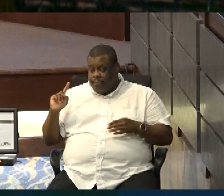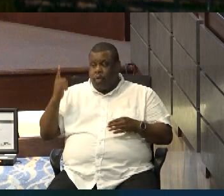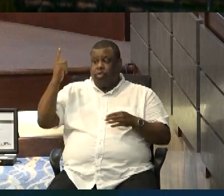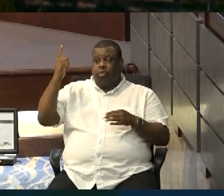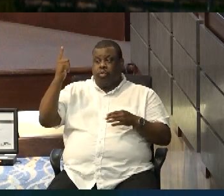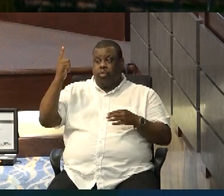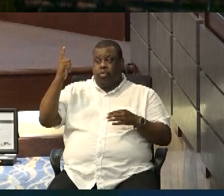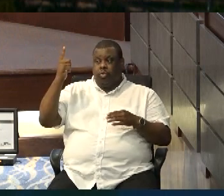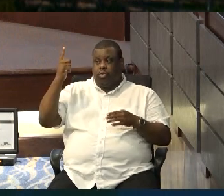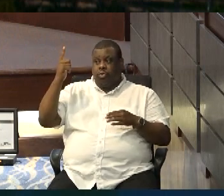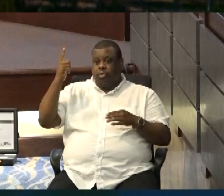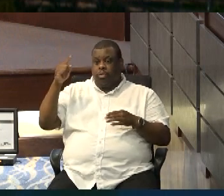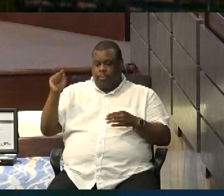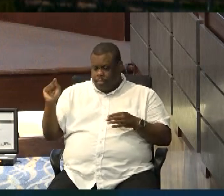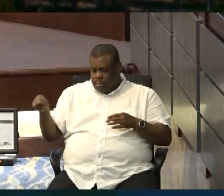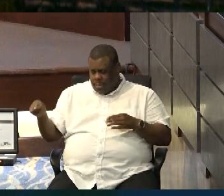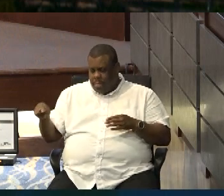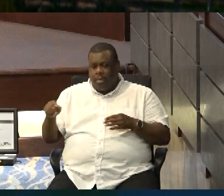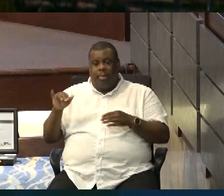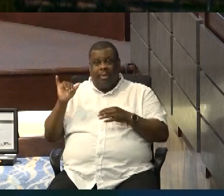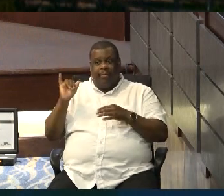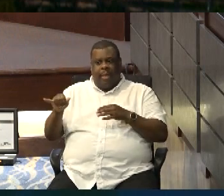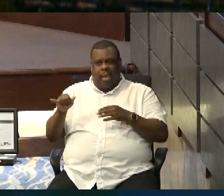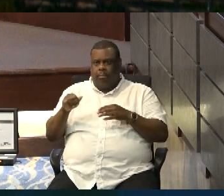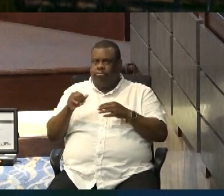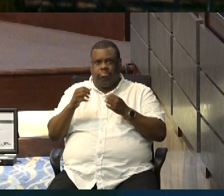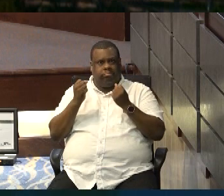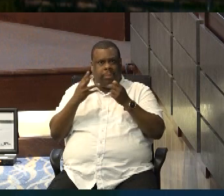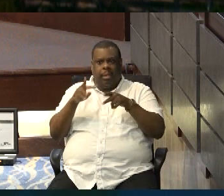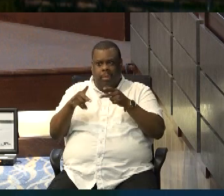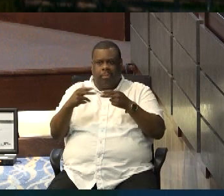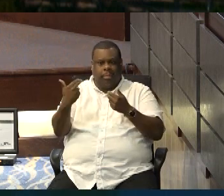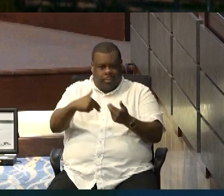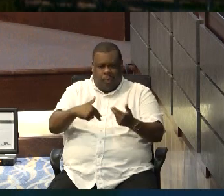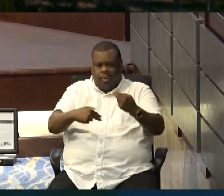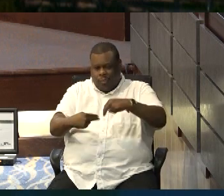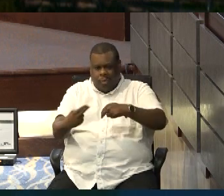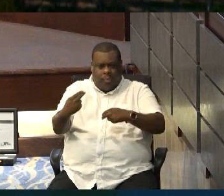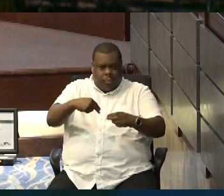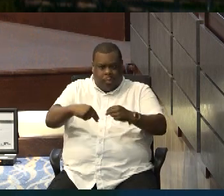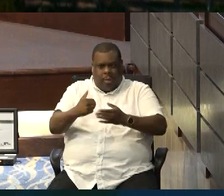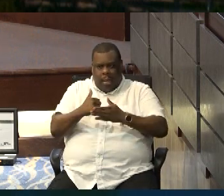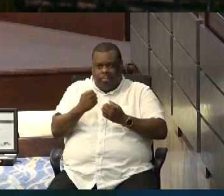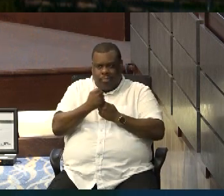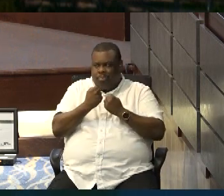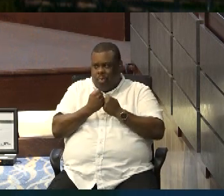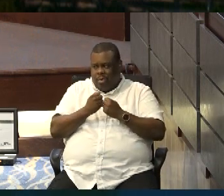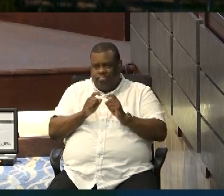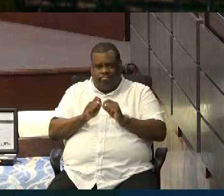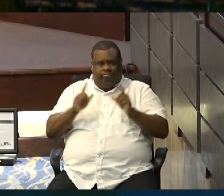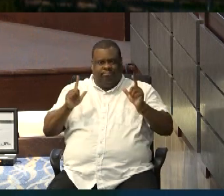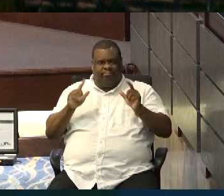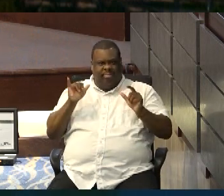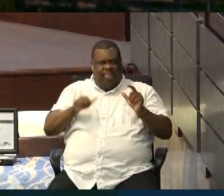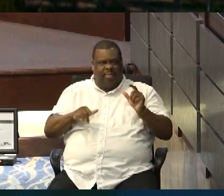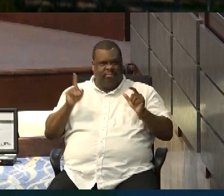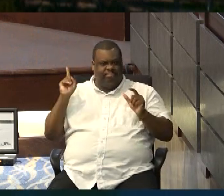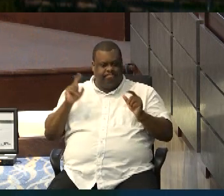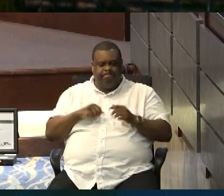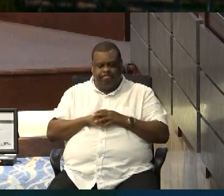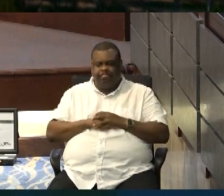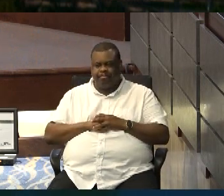me. It's a collaborative effort. It's got lots of people's fingerprints on it, but we're really proud of it. And this is